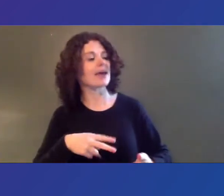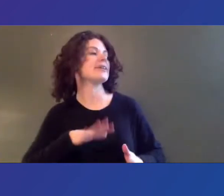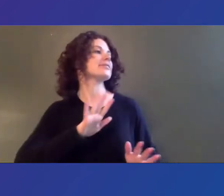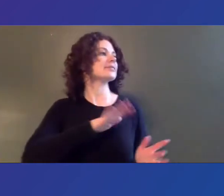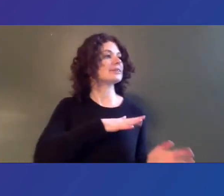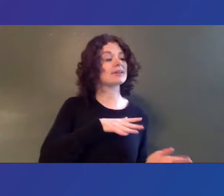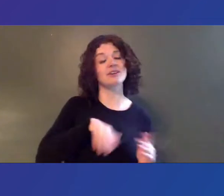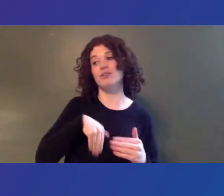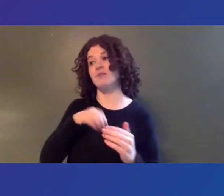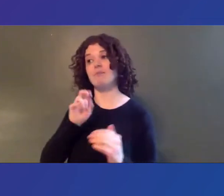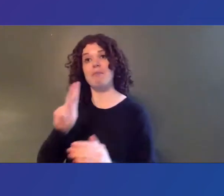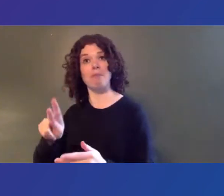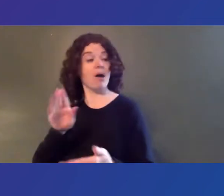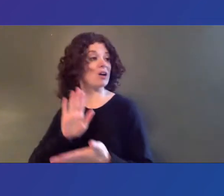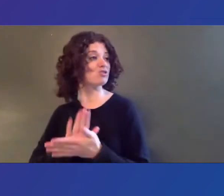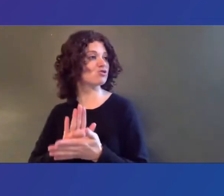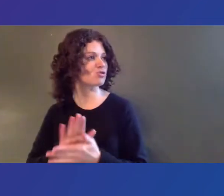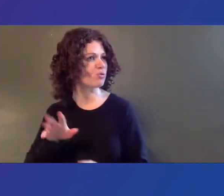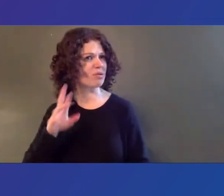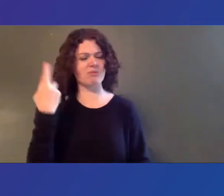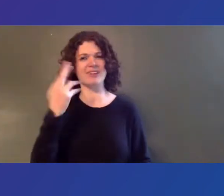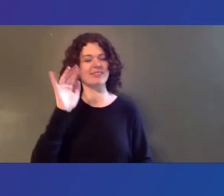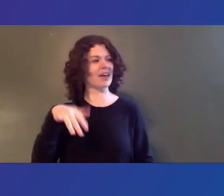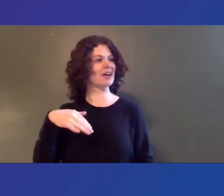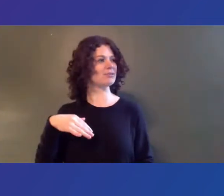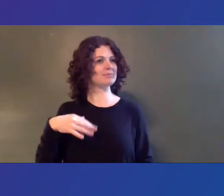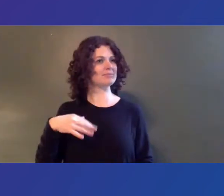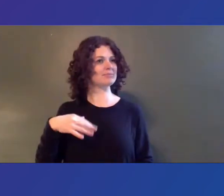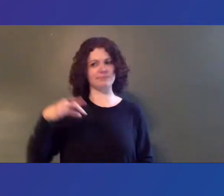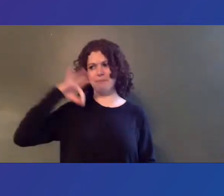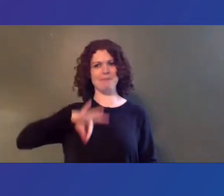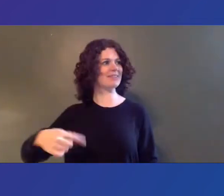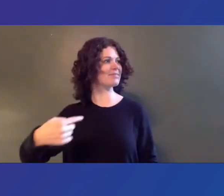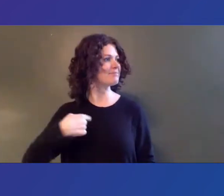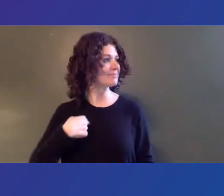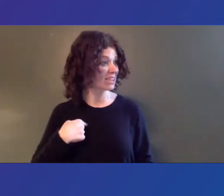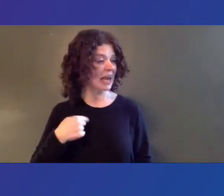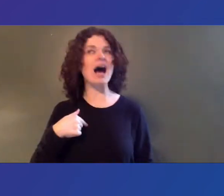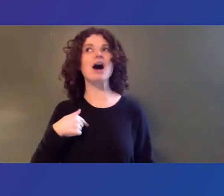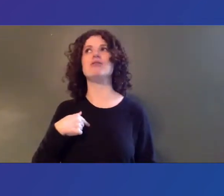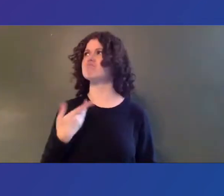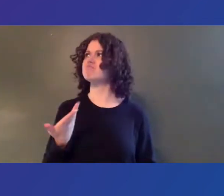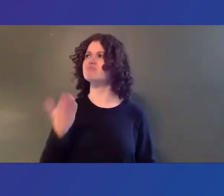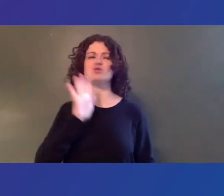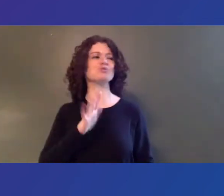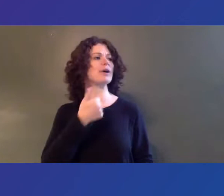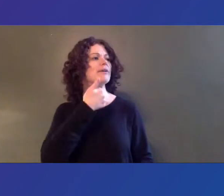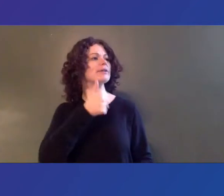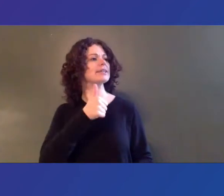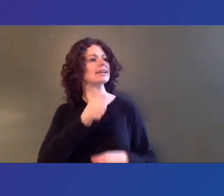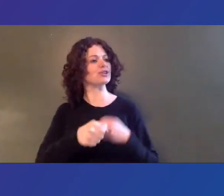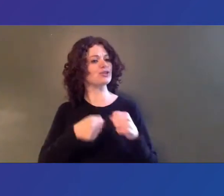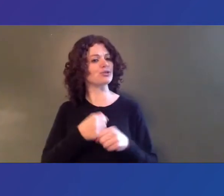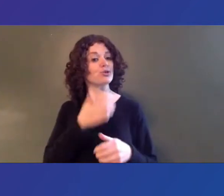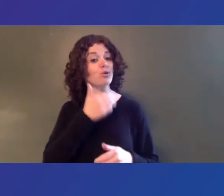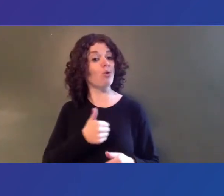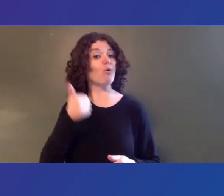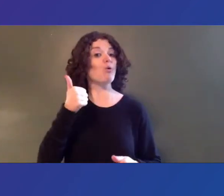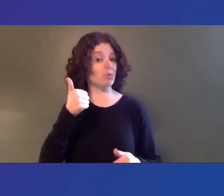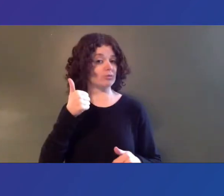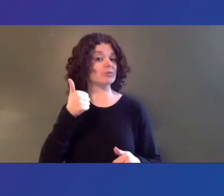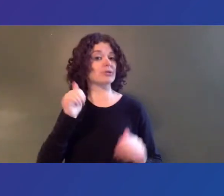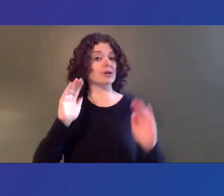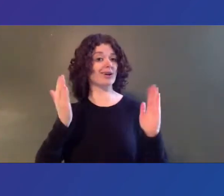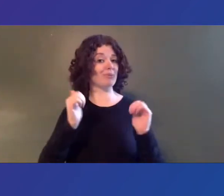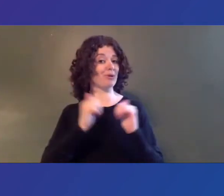felt it was an advantage for me. I was also like at least 10 years older than everybody, at least 10 years older than